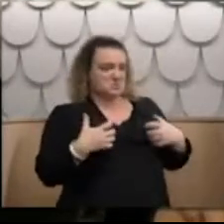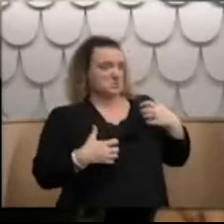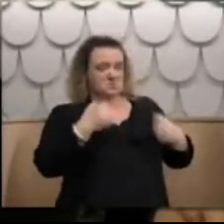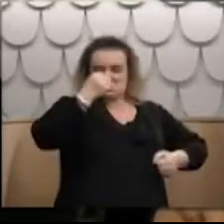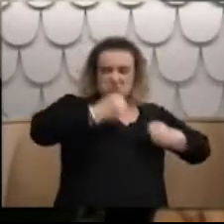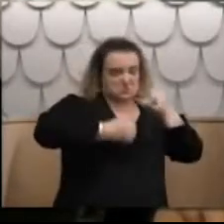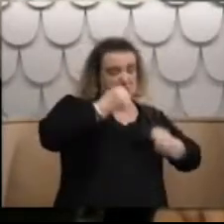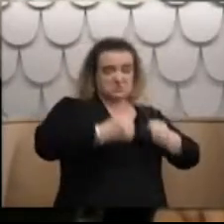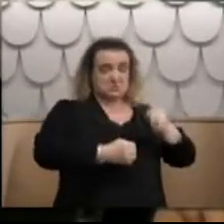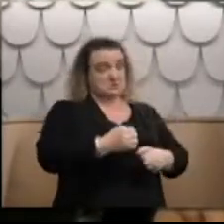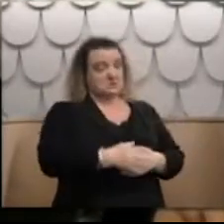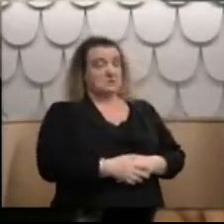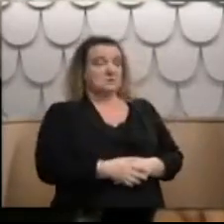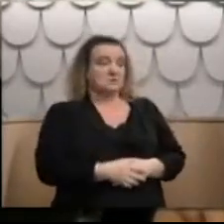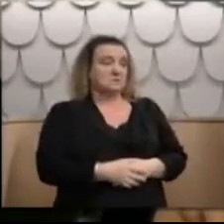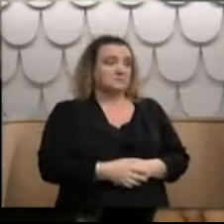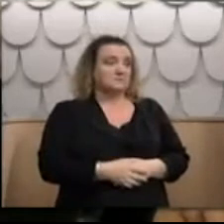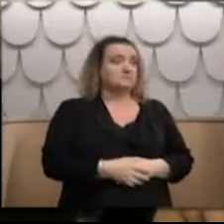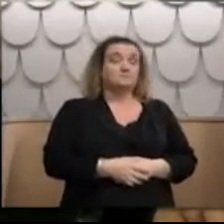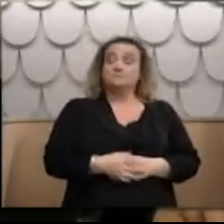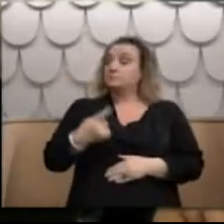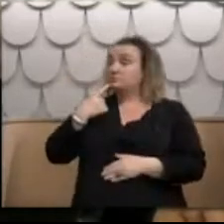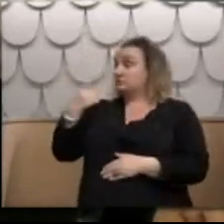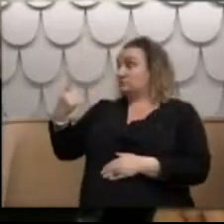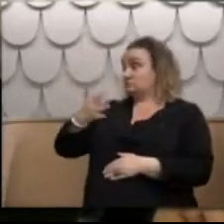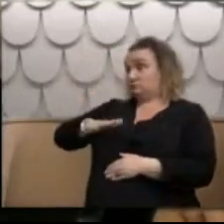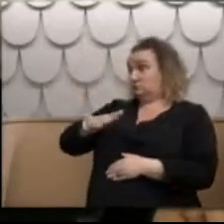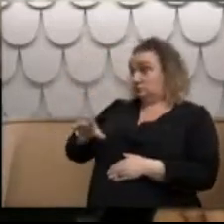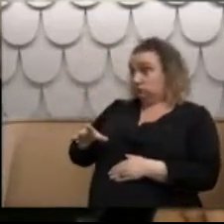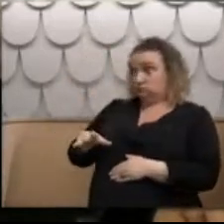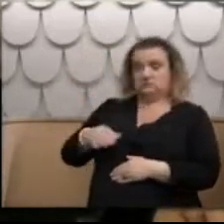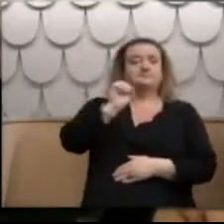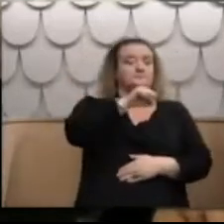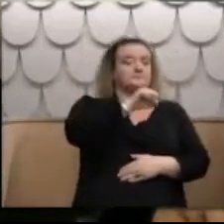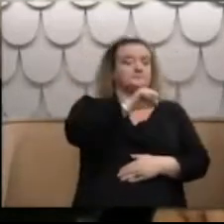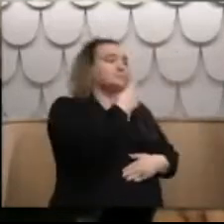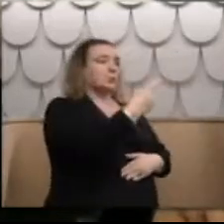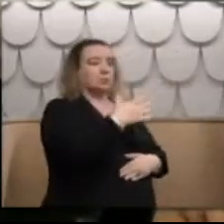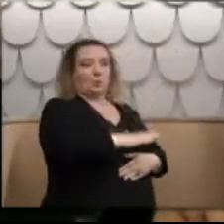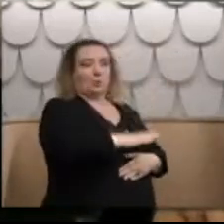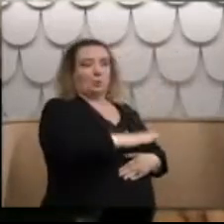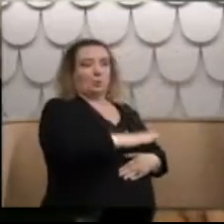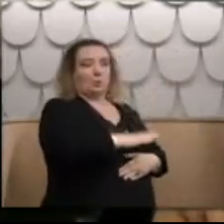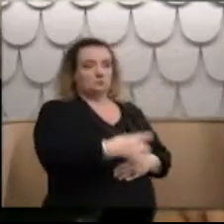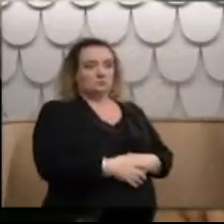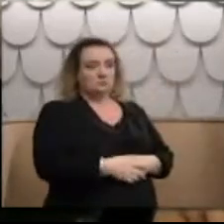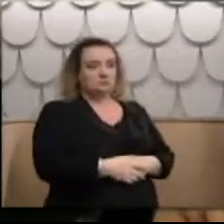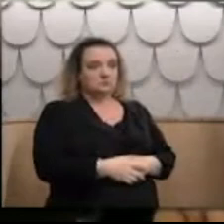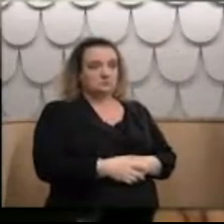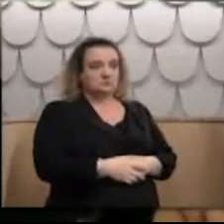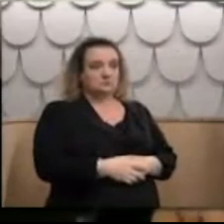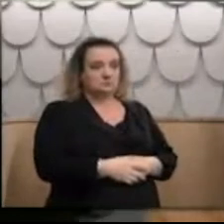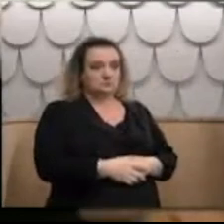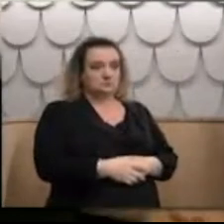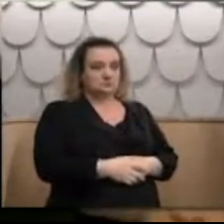Yeah. Would you tell them at all that you didn't want it? I did, yeah. I don't want it. And